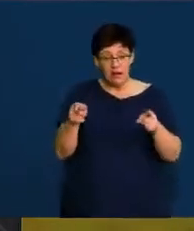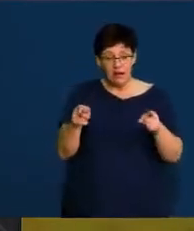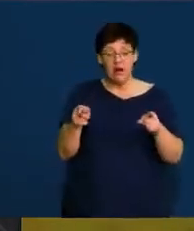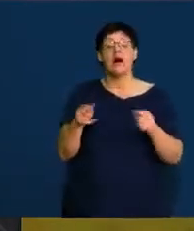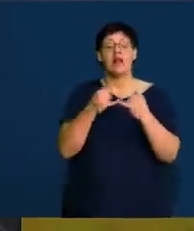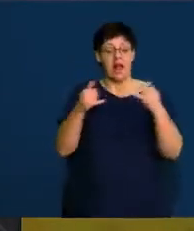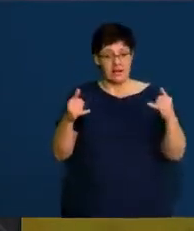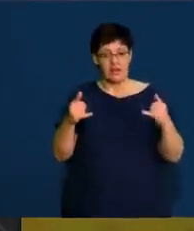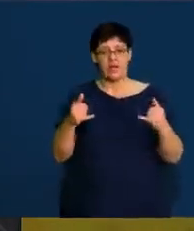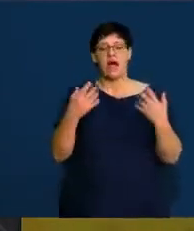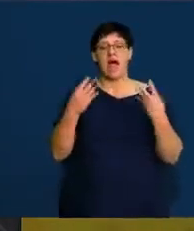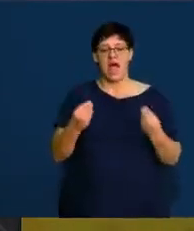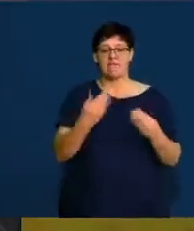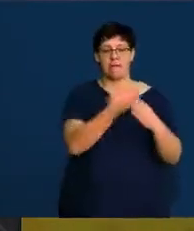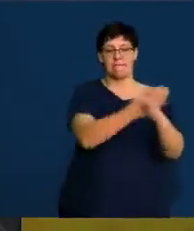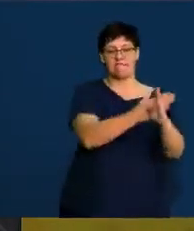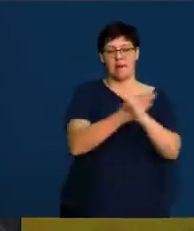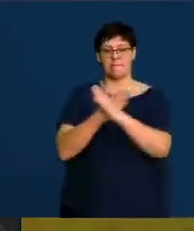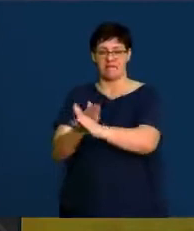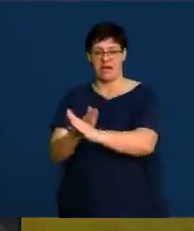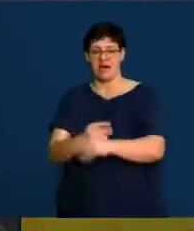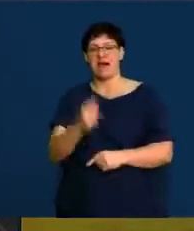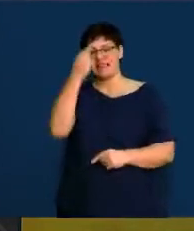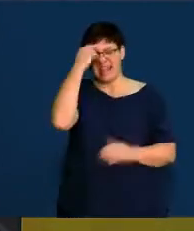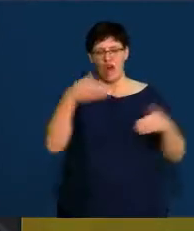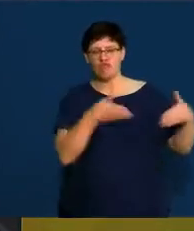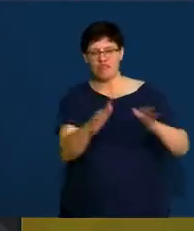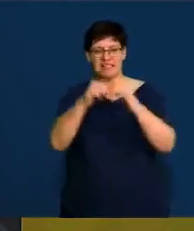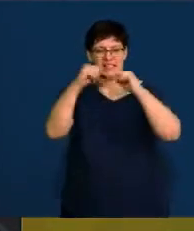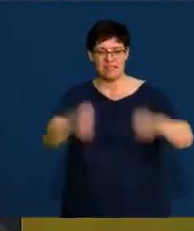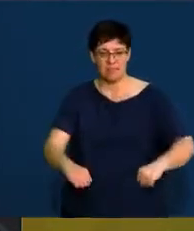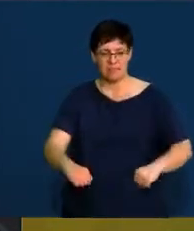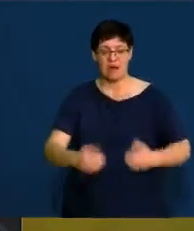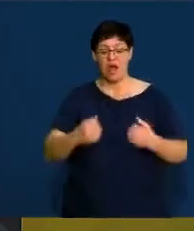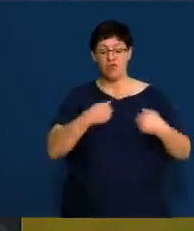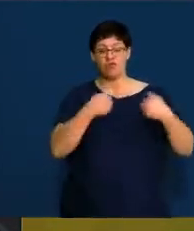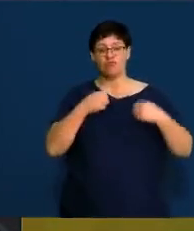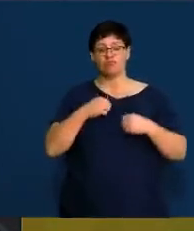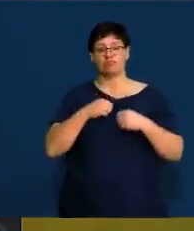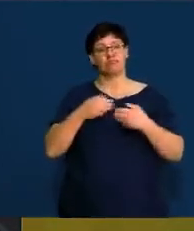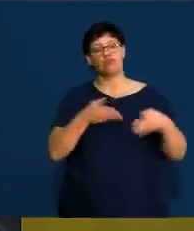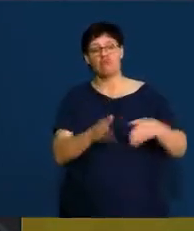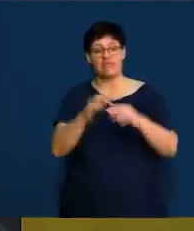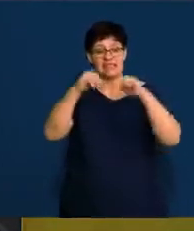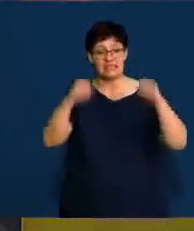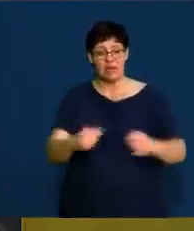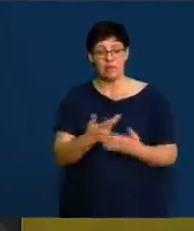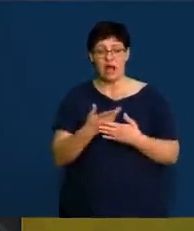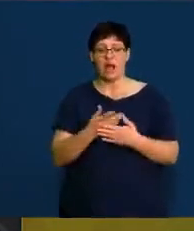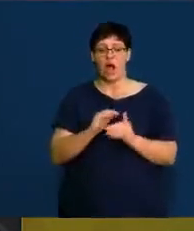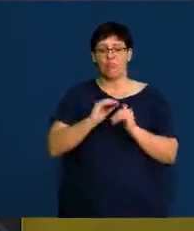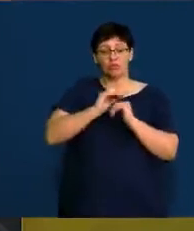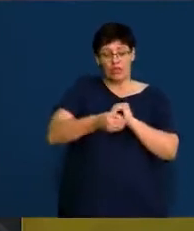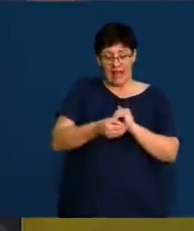have buffers. Yes, think of a river system. Along a river system, it is best to protect the